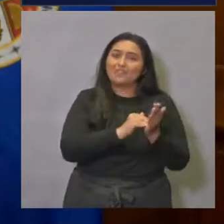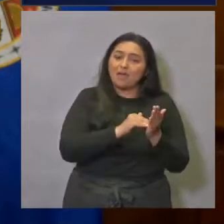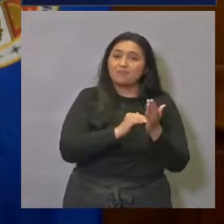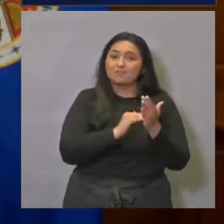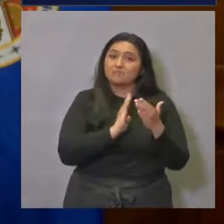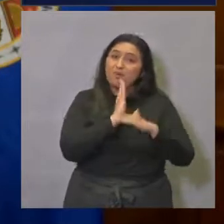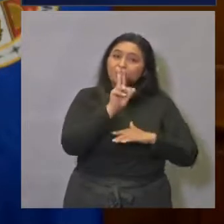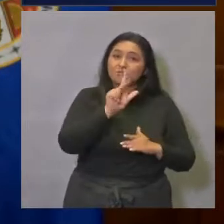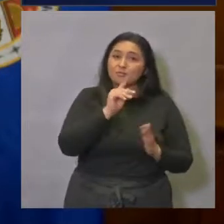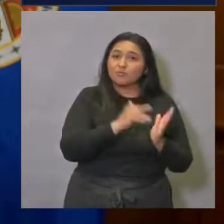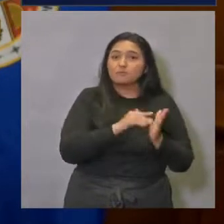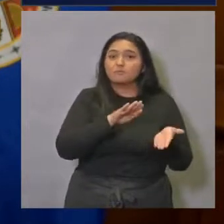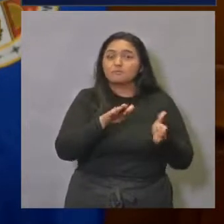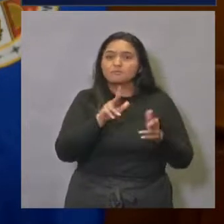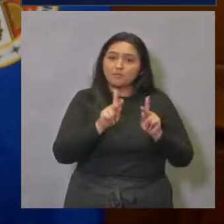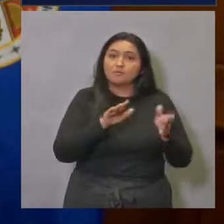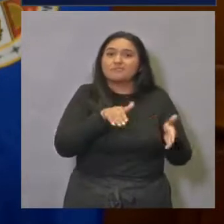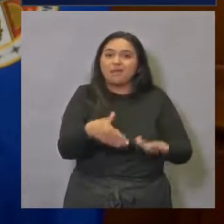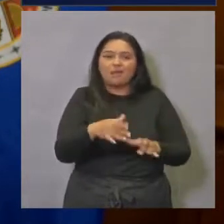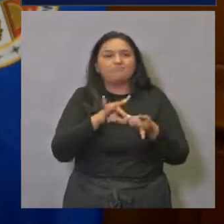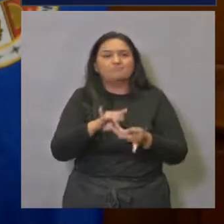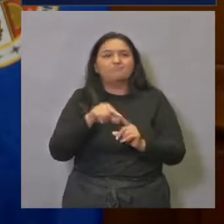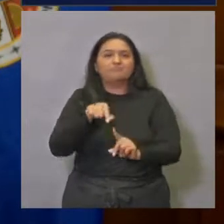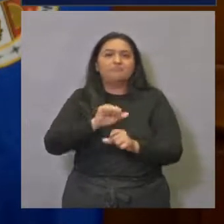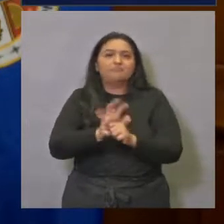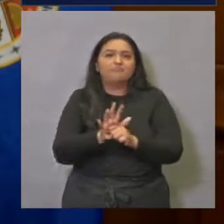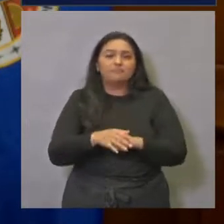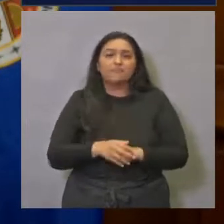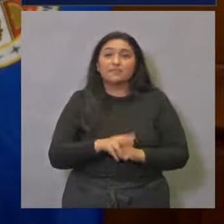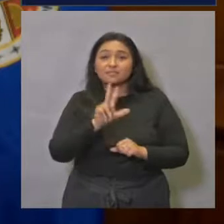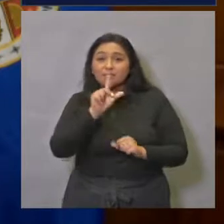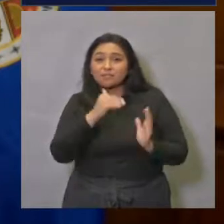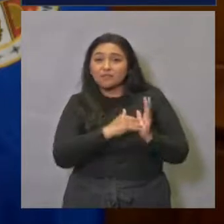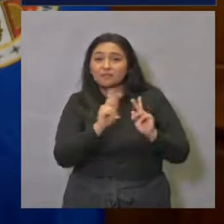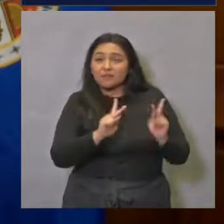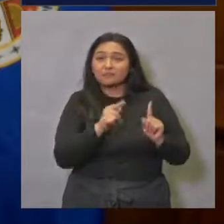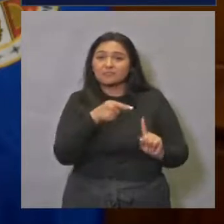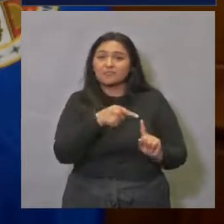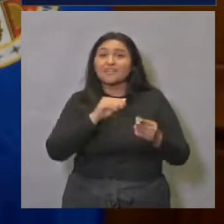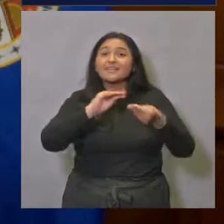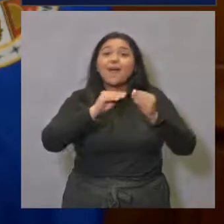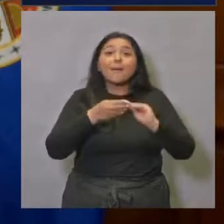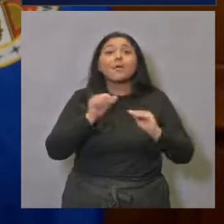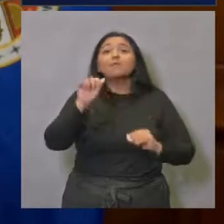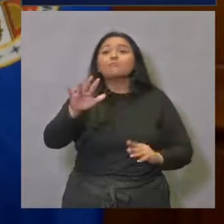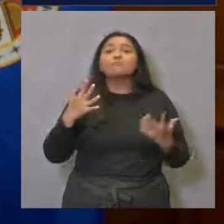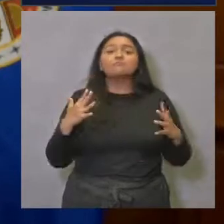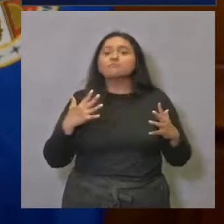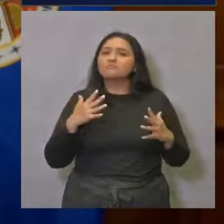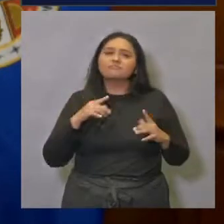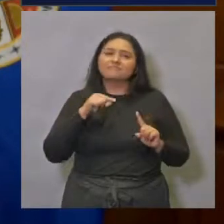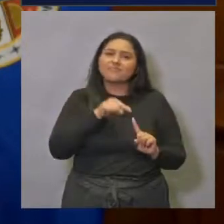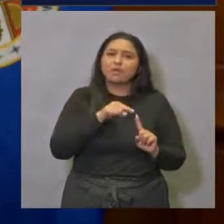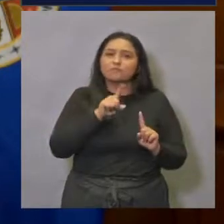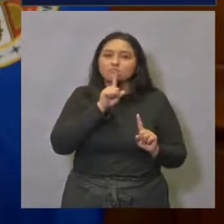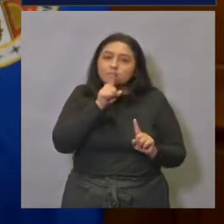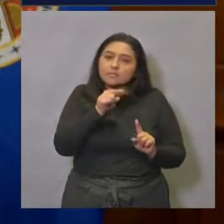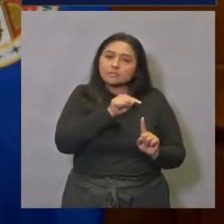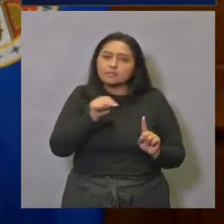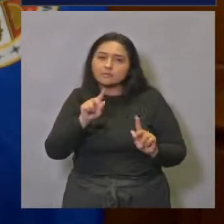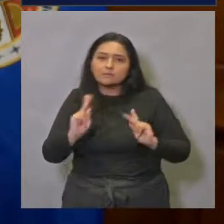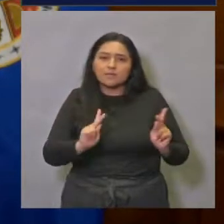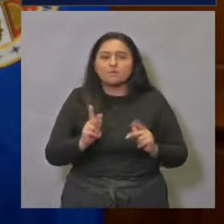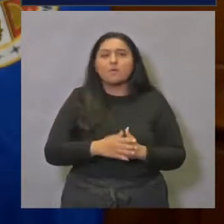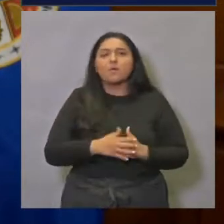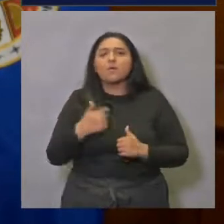because of the terrible virus. And each of those lives represents more than a statistic. There are simply no words we can offer to